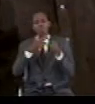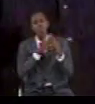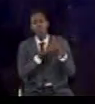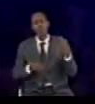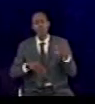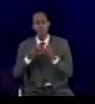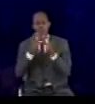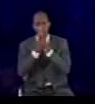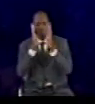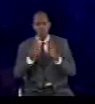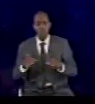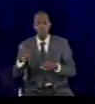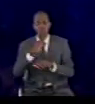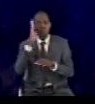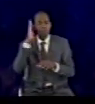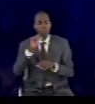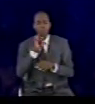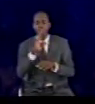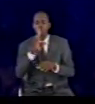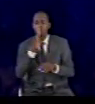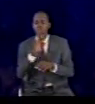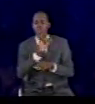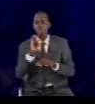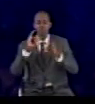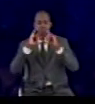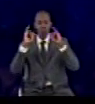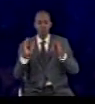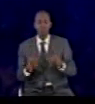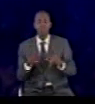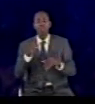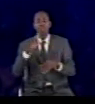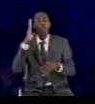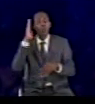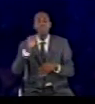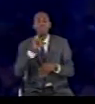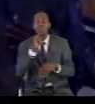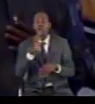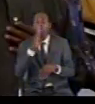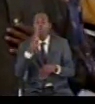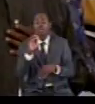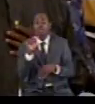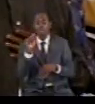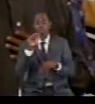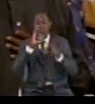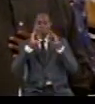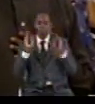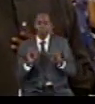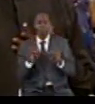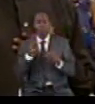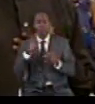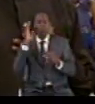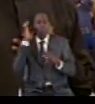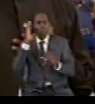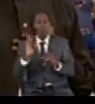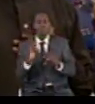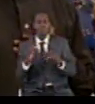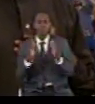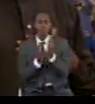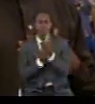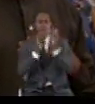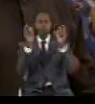you will not be a statistic i said you will not be a statistics you will celebrate victory and